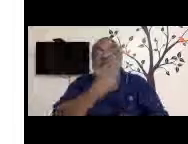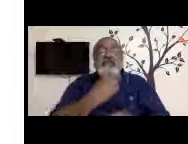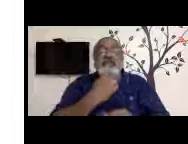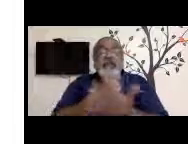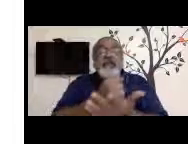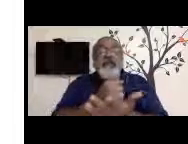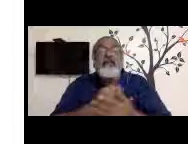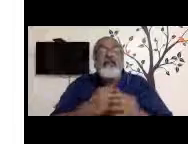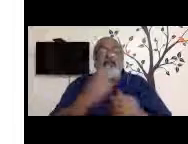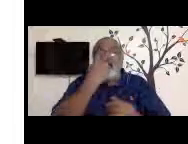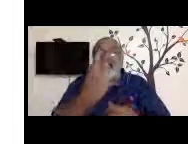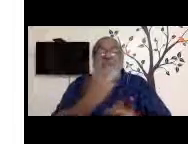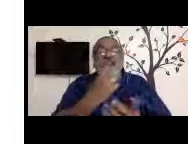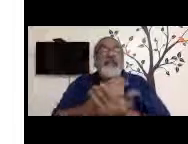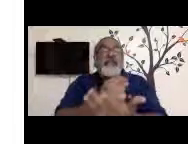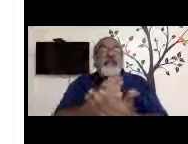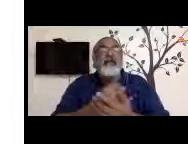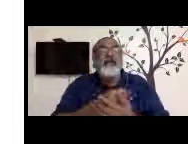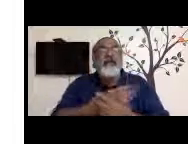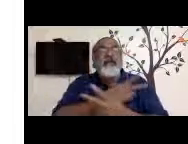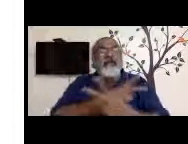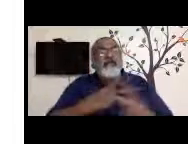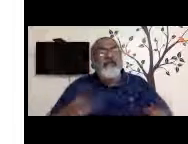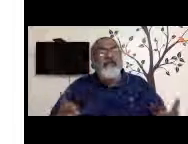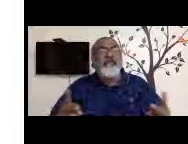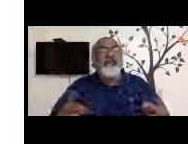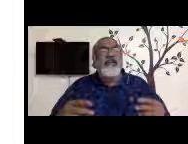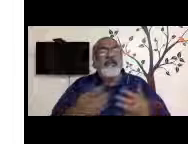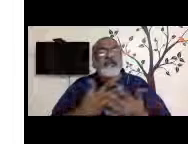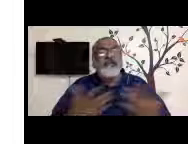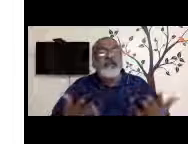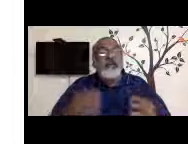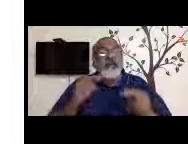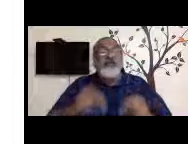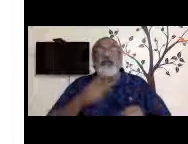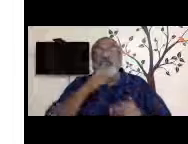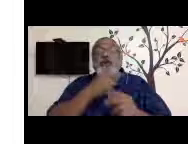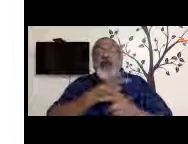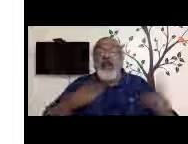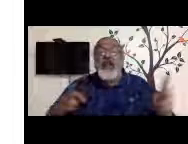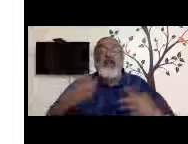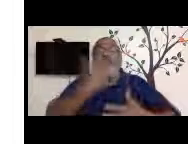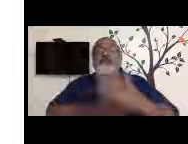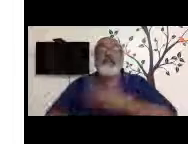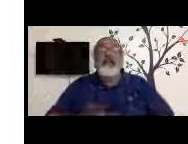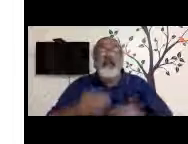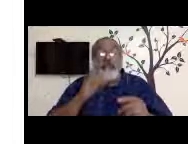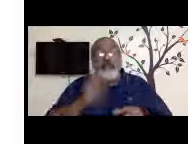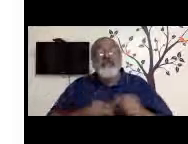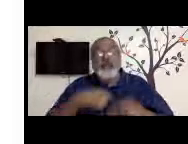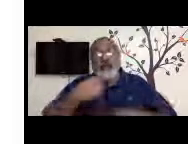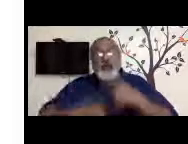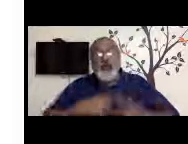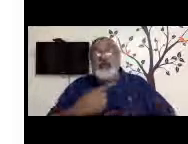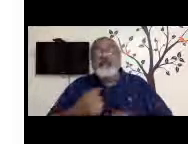there are different kinds of rehabilitation requirements for people with different disabilities, which need to be